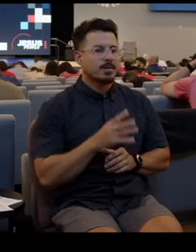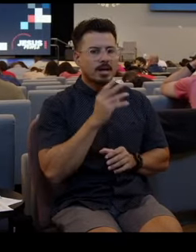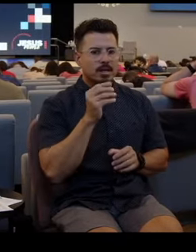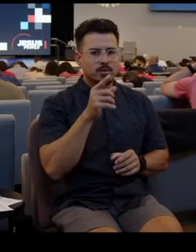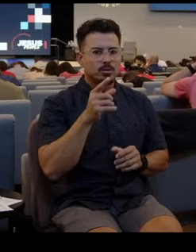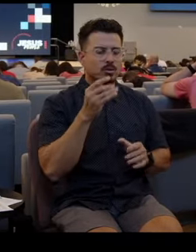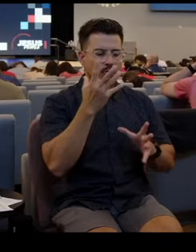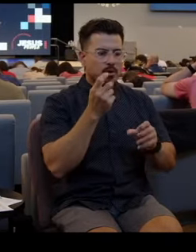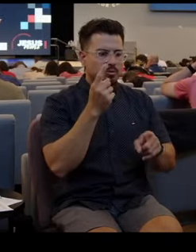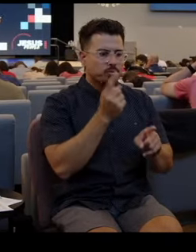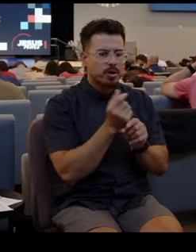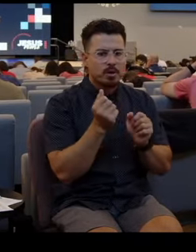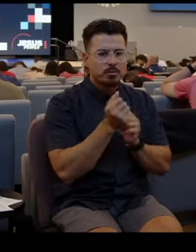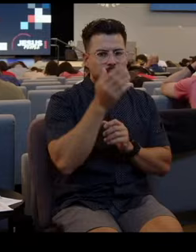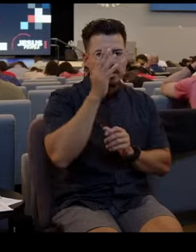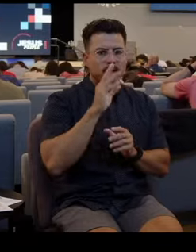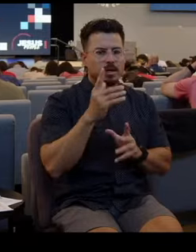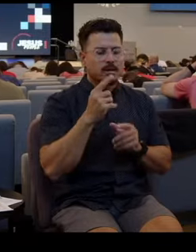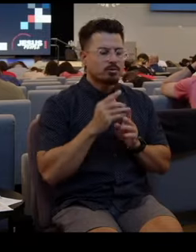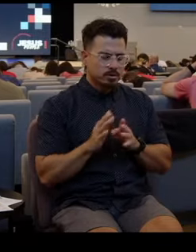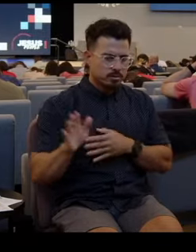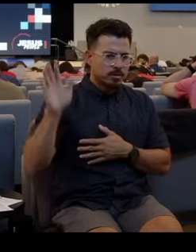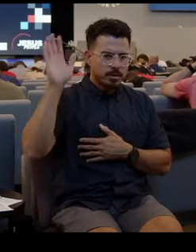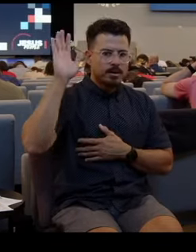And you want to get right with God. want you to put your hand up.